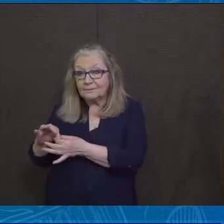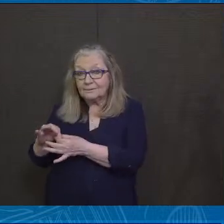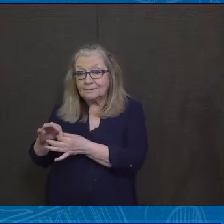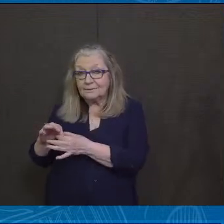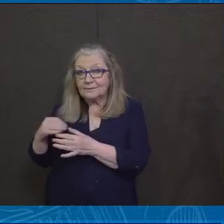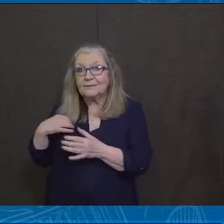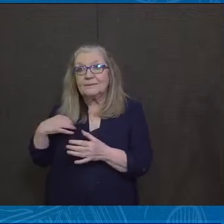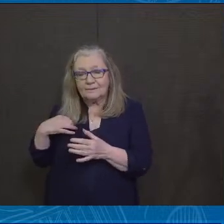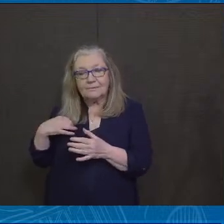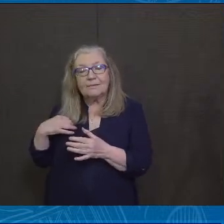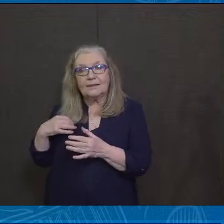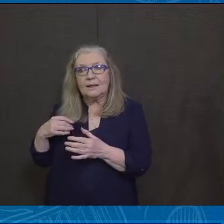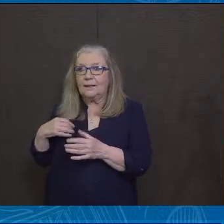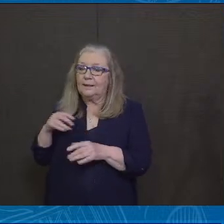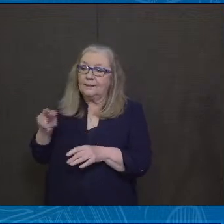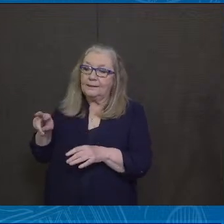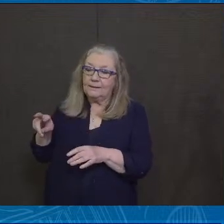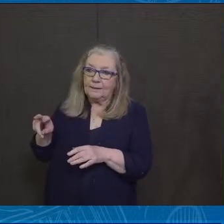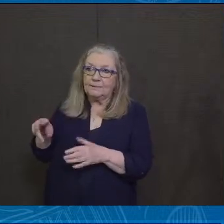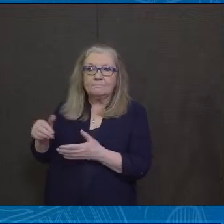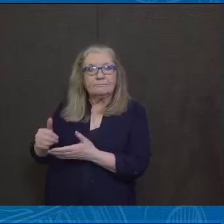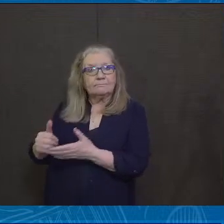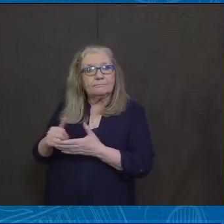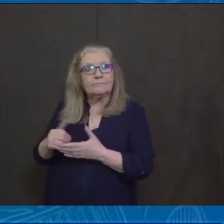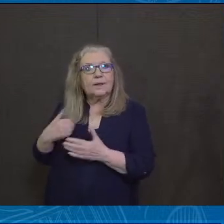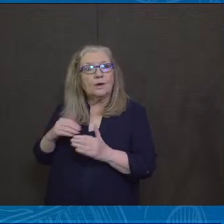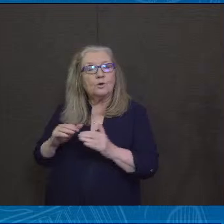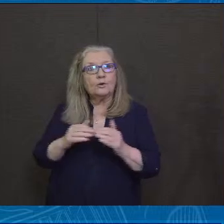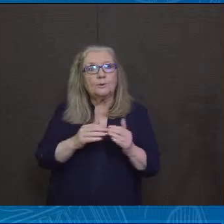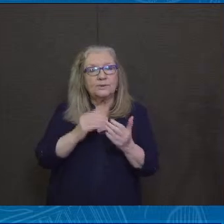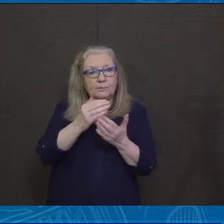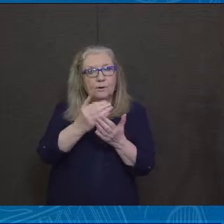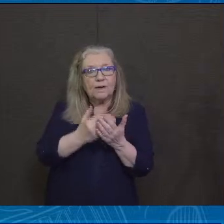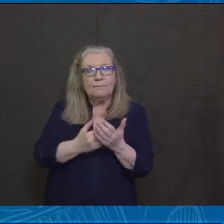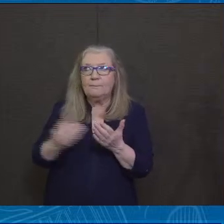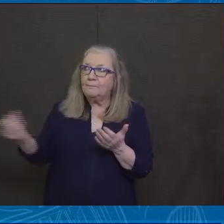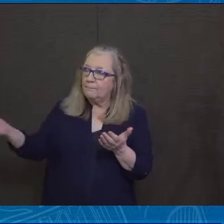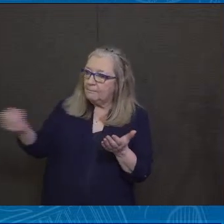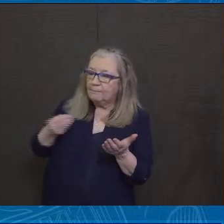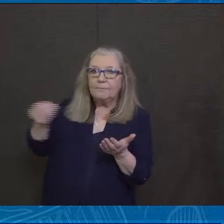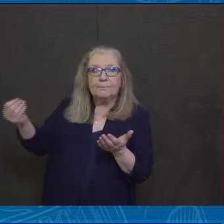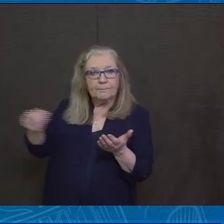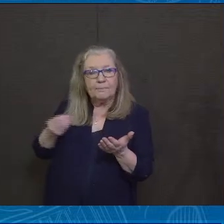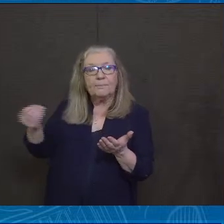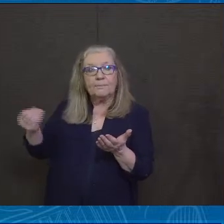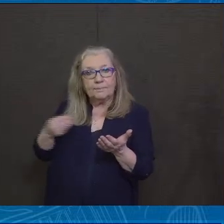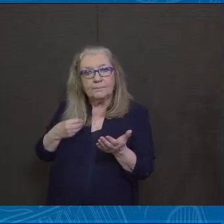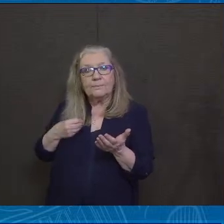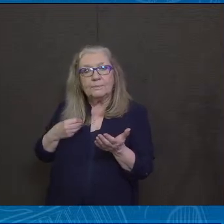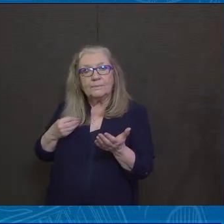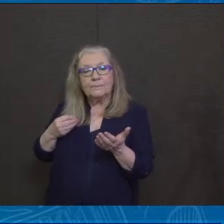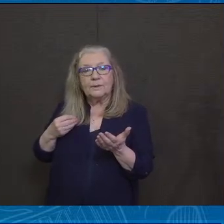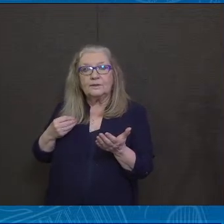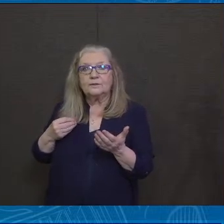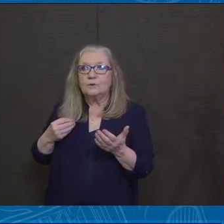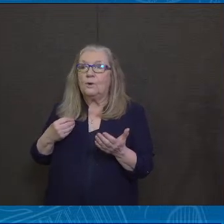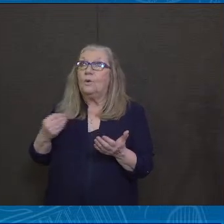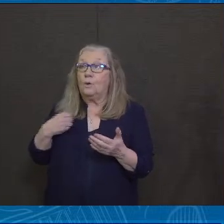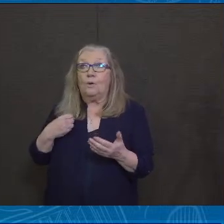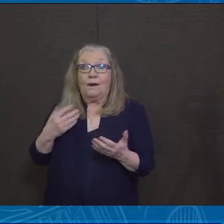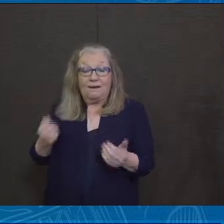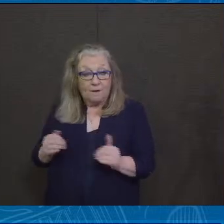having this community programs that become as a community resource and